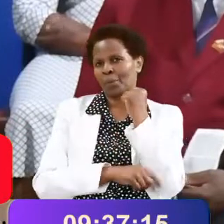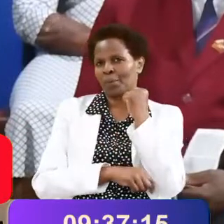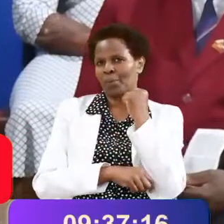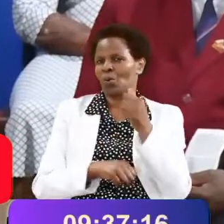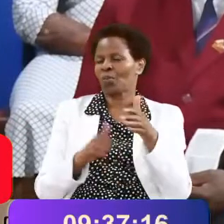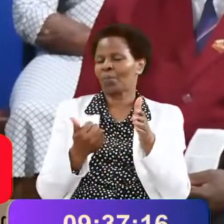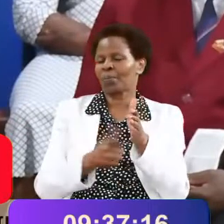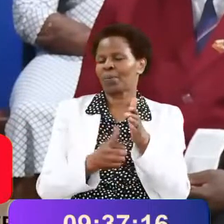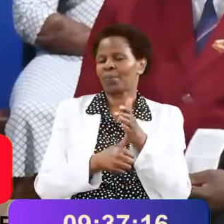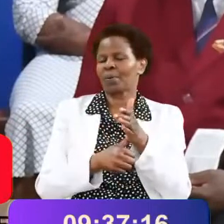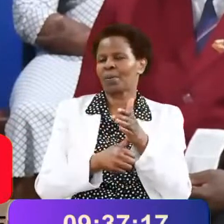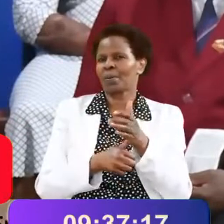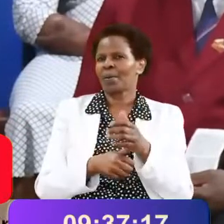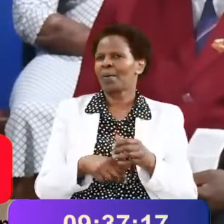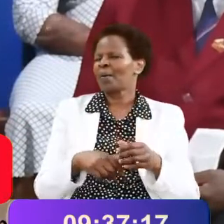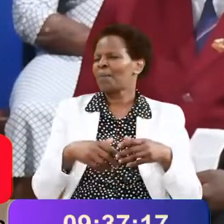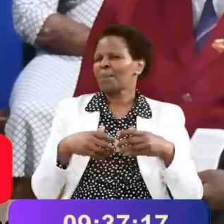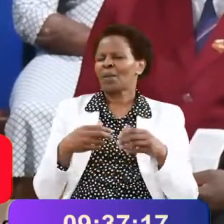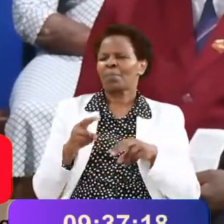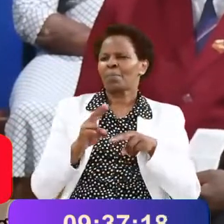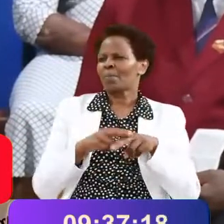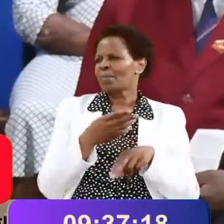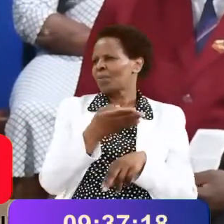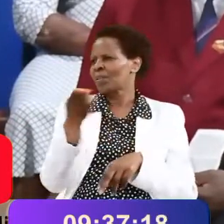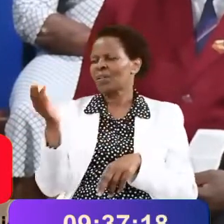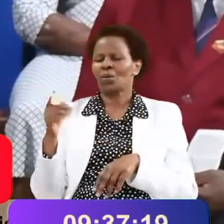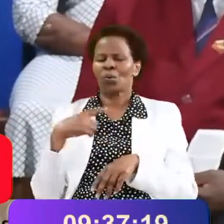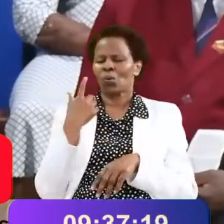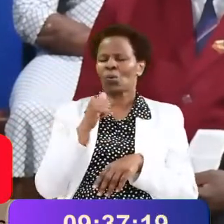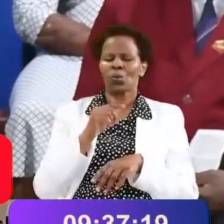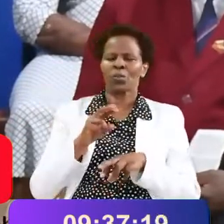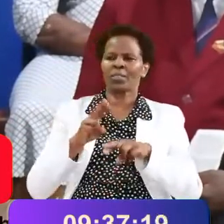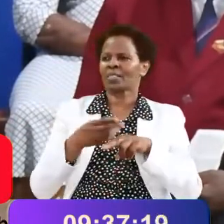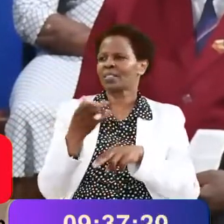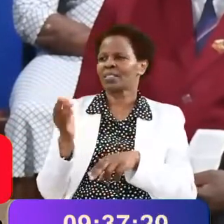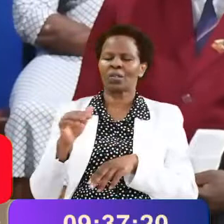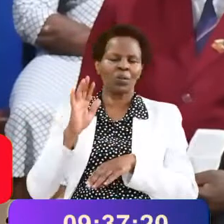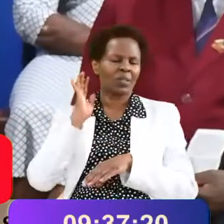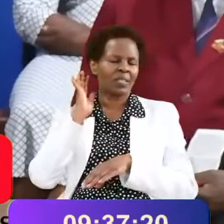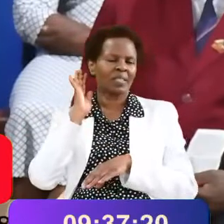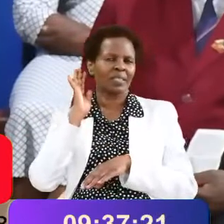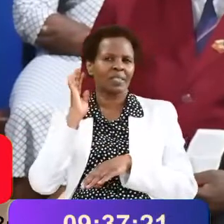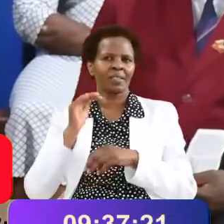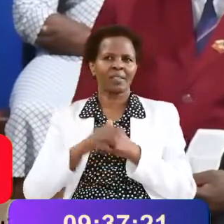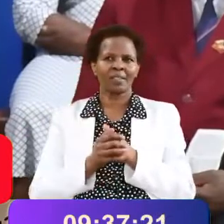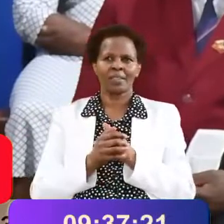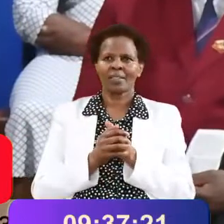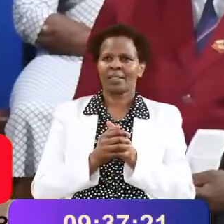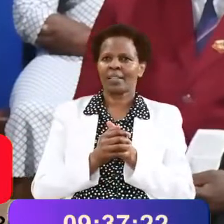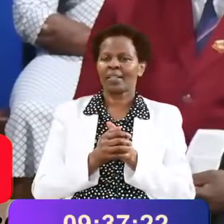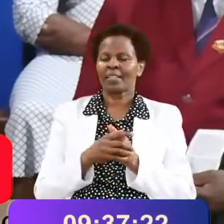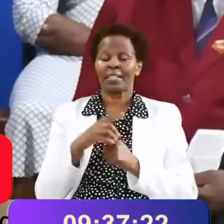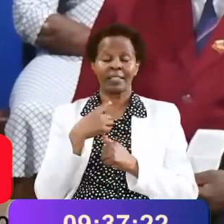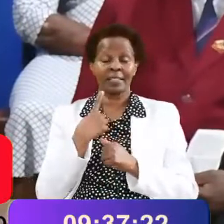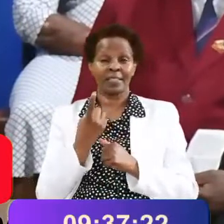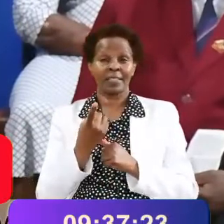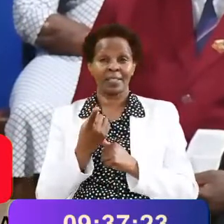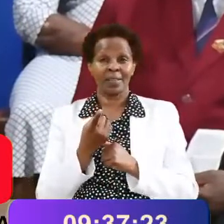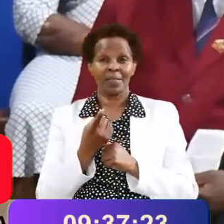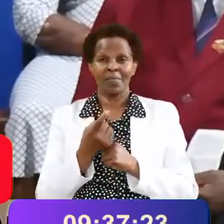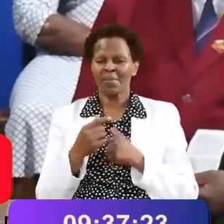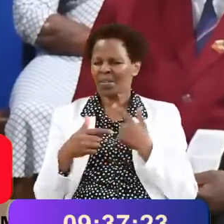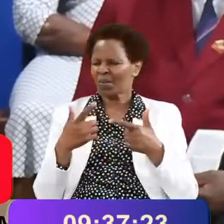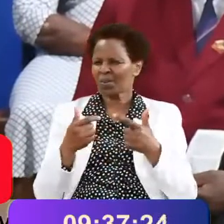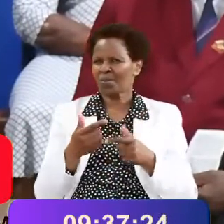who are seated here and other people who are listening on our other media platforms, and they are saying, I cannot go to my